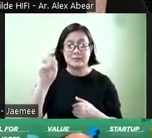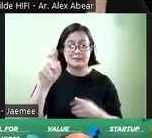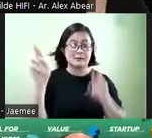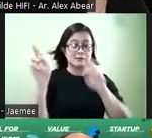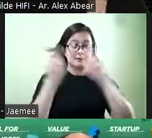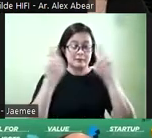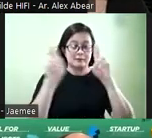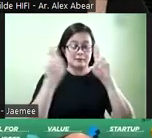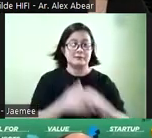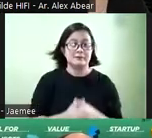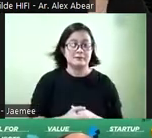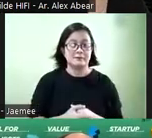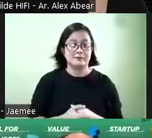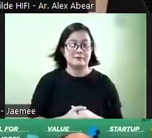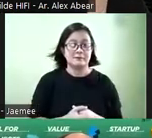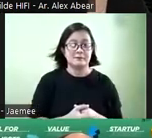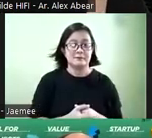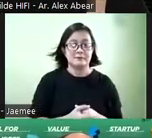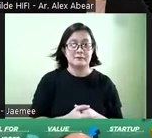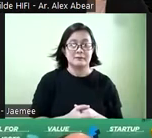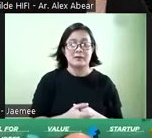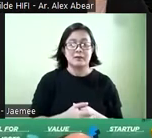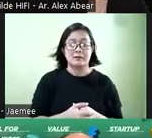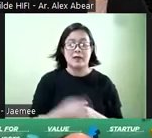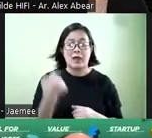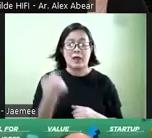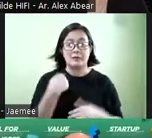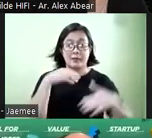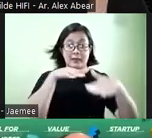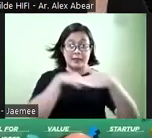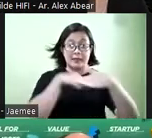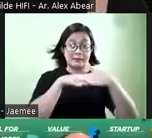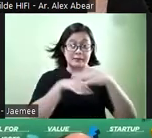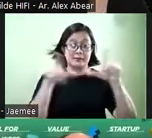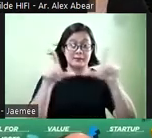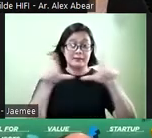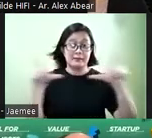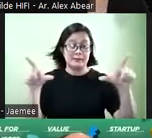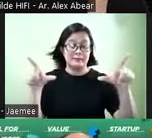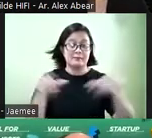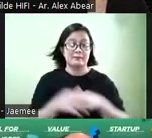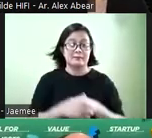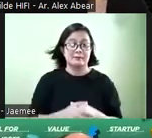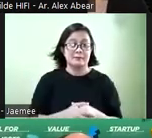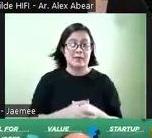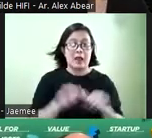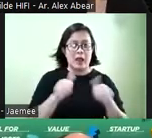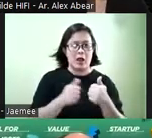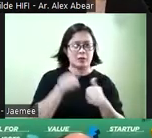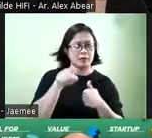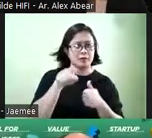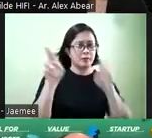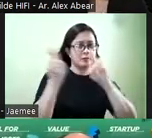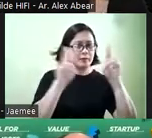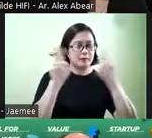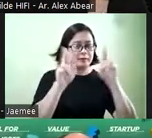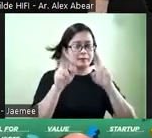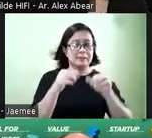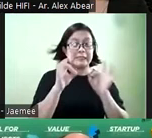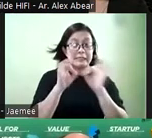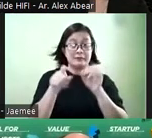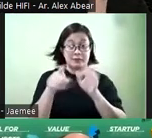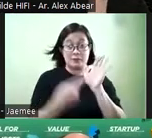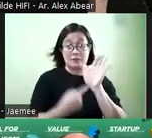So here are the following entry levels based on your readiness level. So if you want to be featured in the